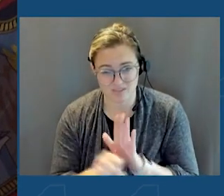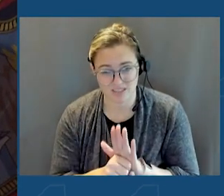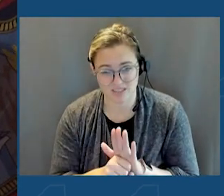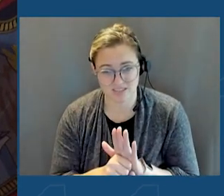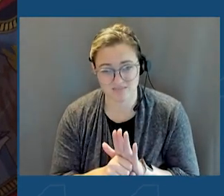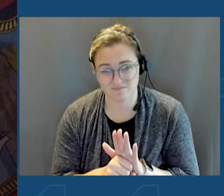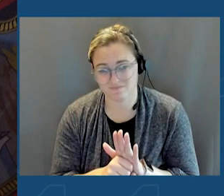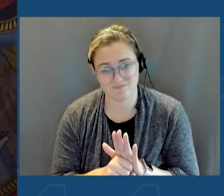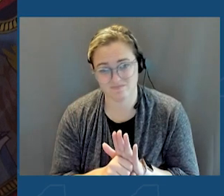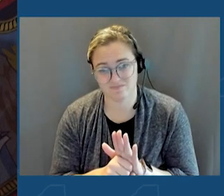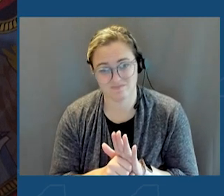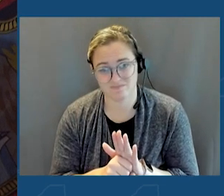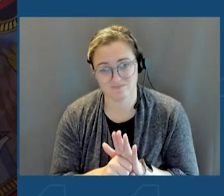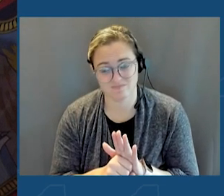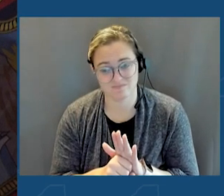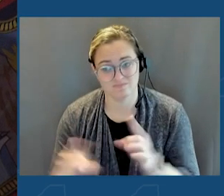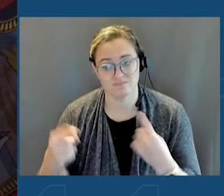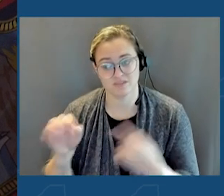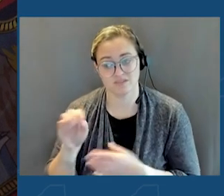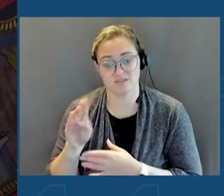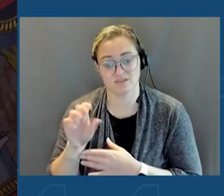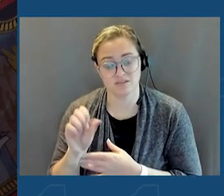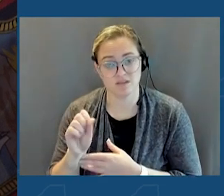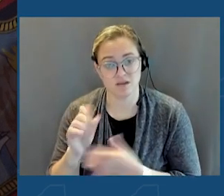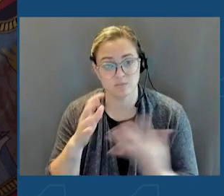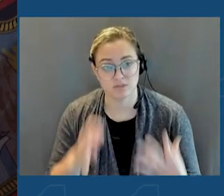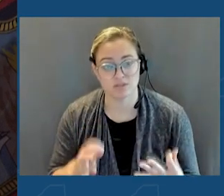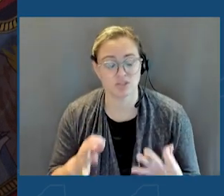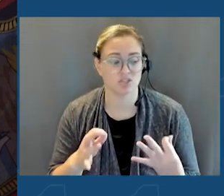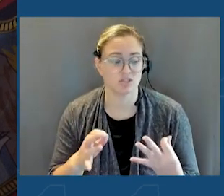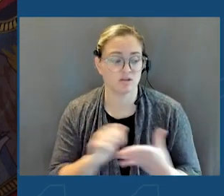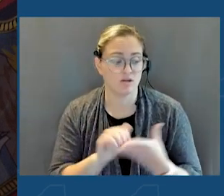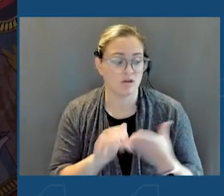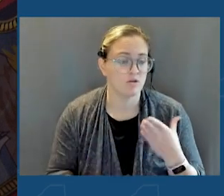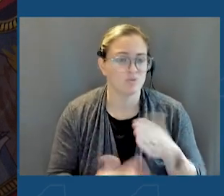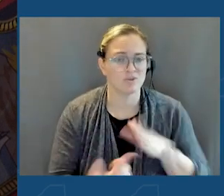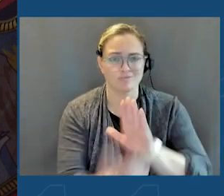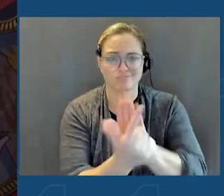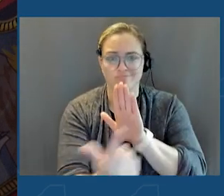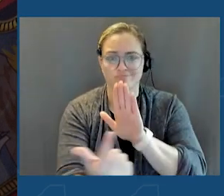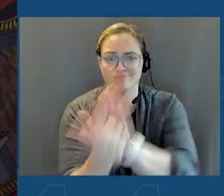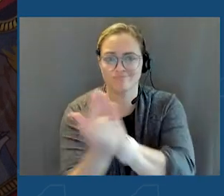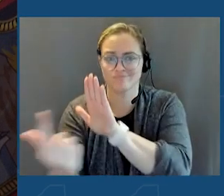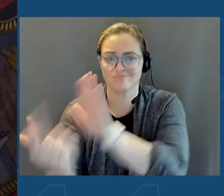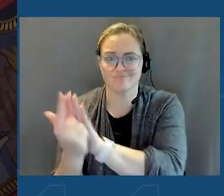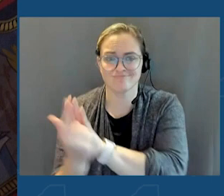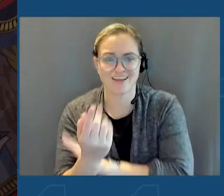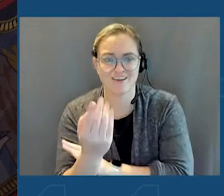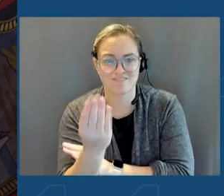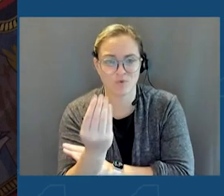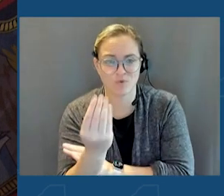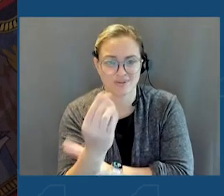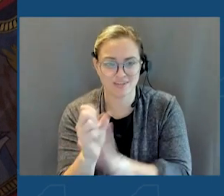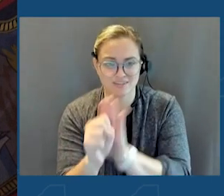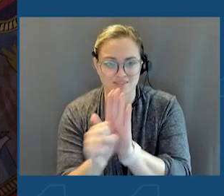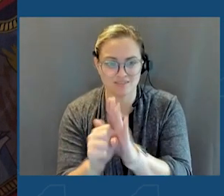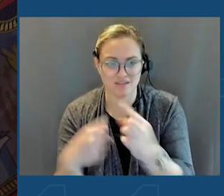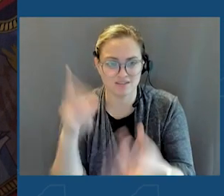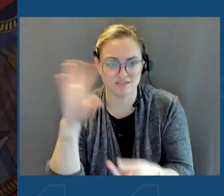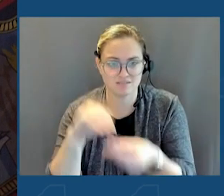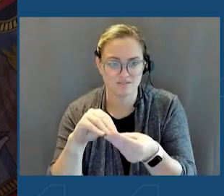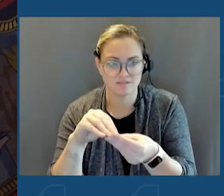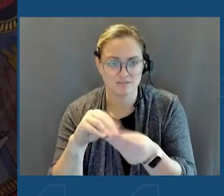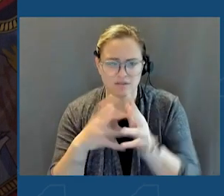Since the Dobbs decision, abortion has been essentially outlawed in 14 states, 14